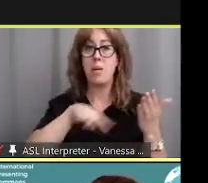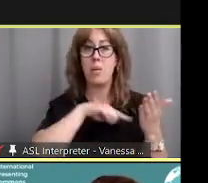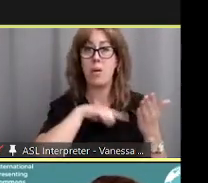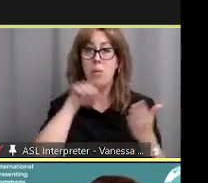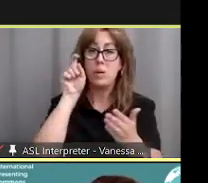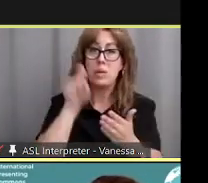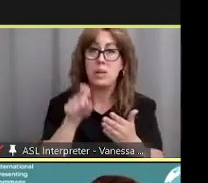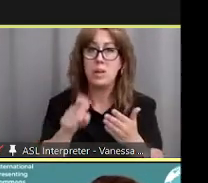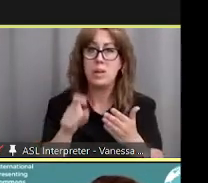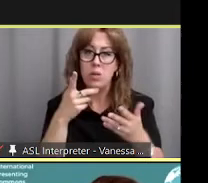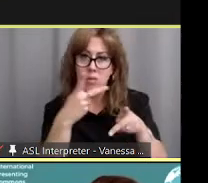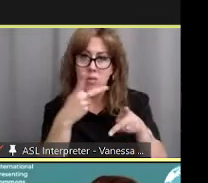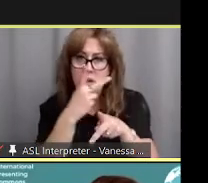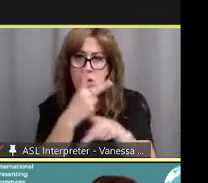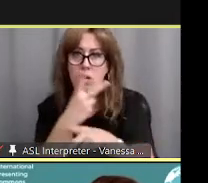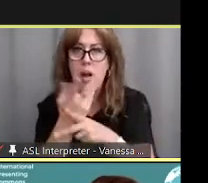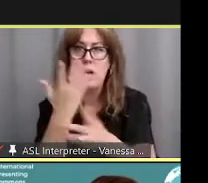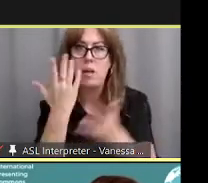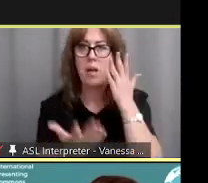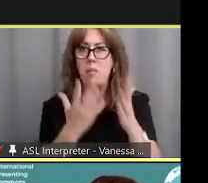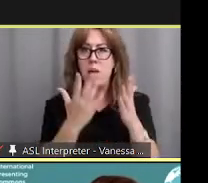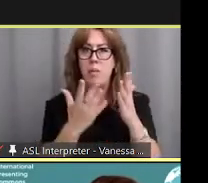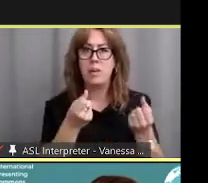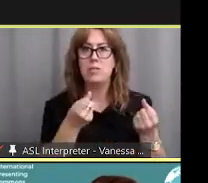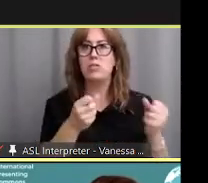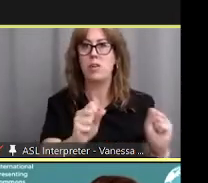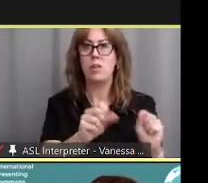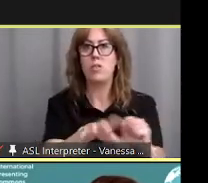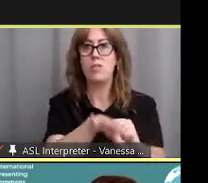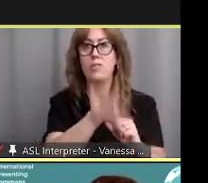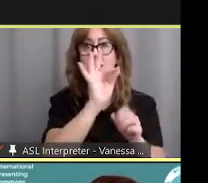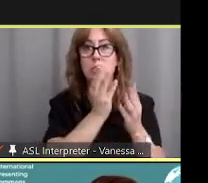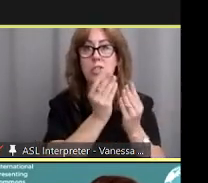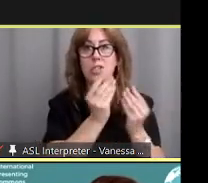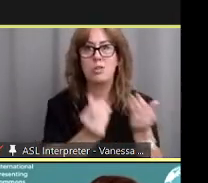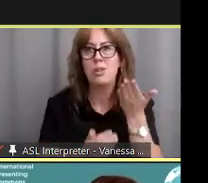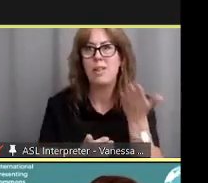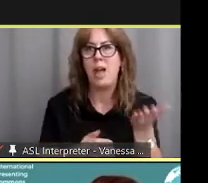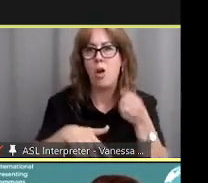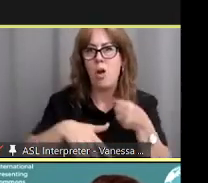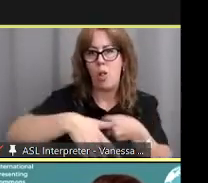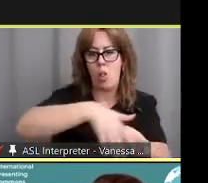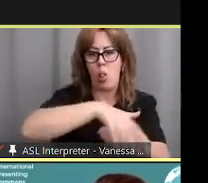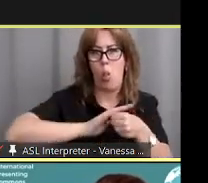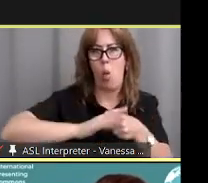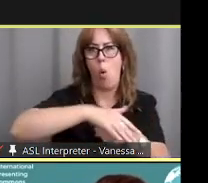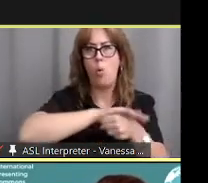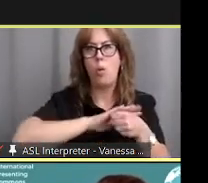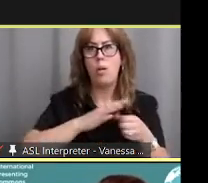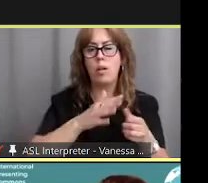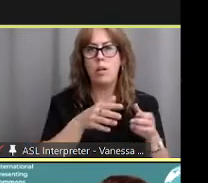know, to make the local as sustainable,